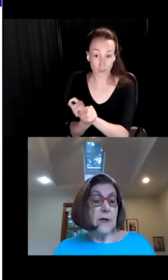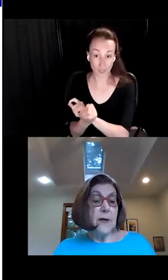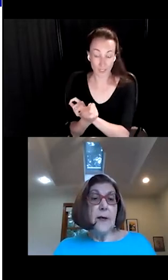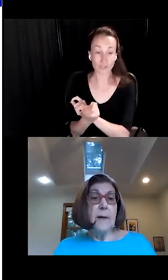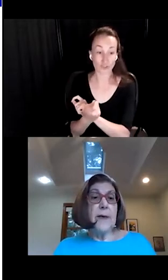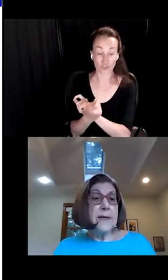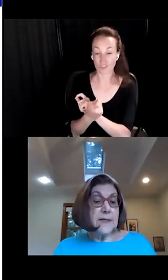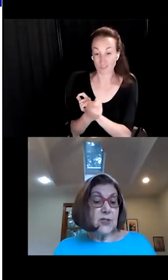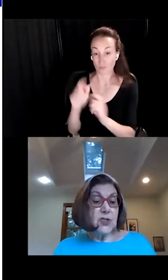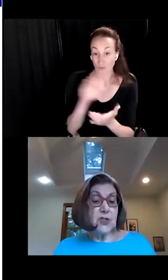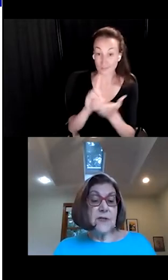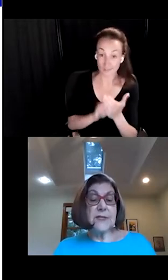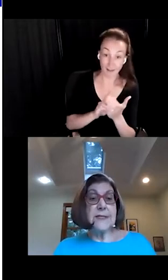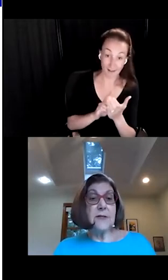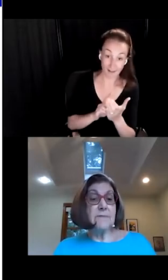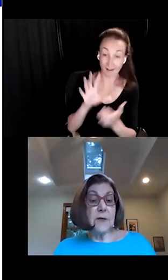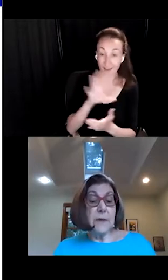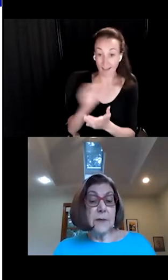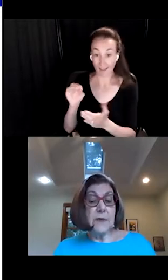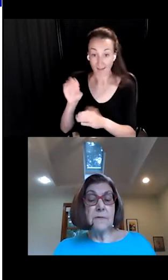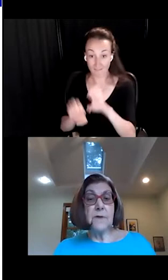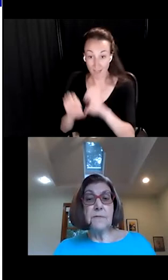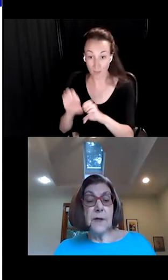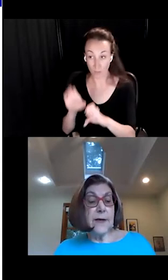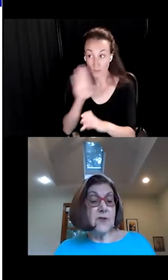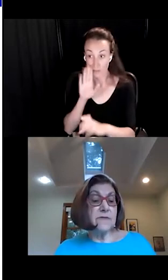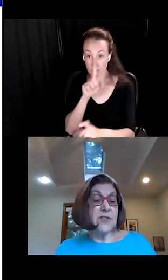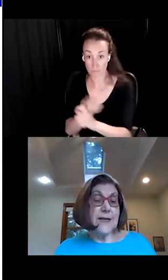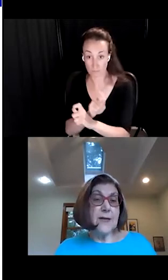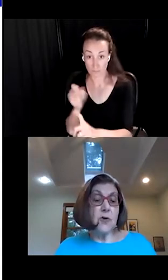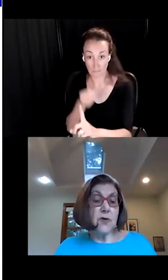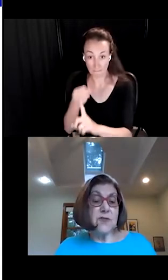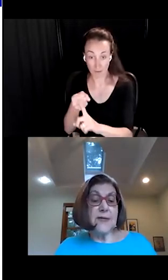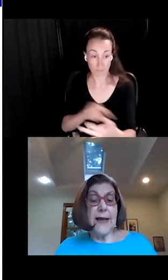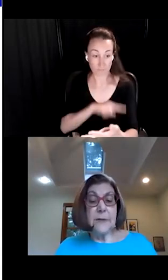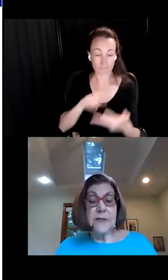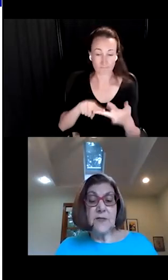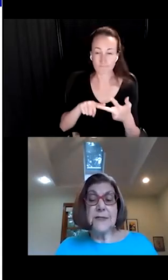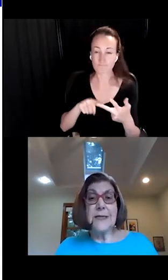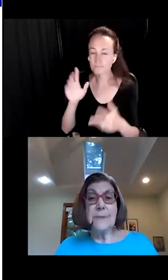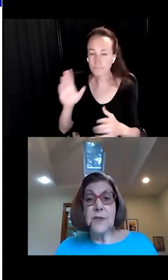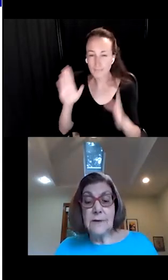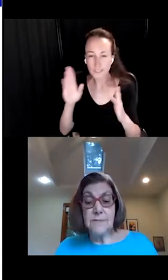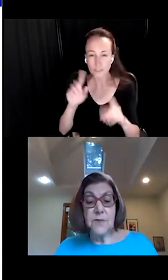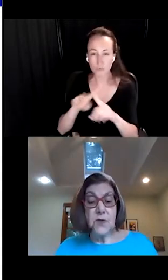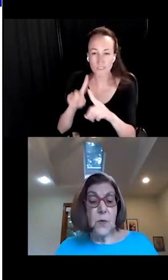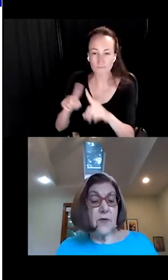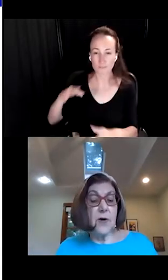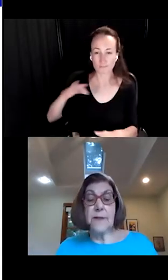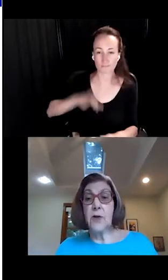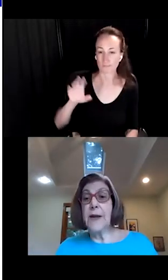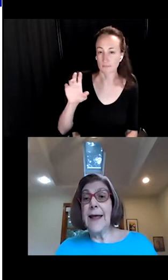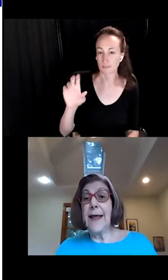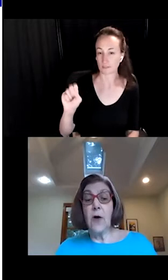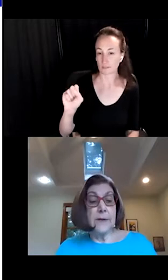change. Paying attention to the extent of commitment of different layers of stakeholders and elements that seem to influence whether or